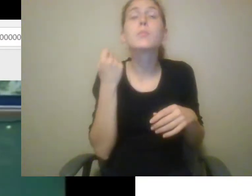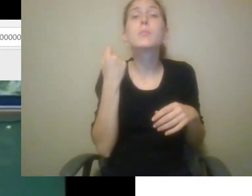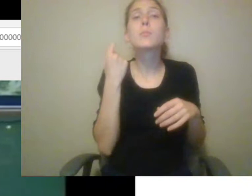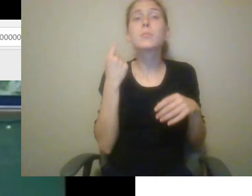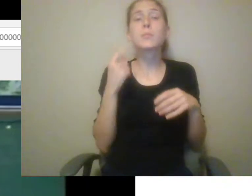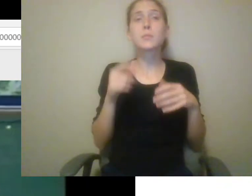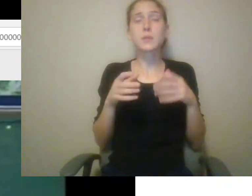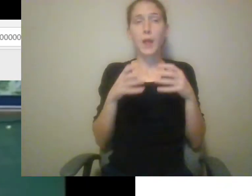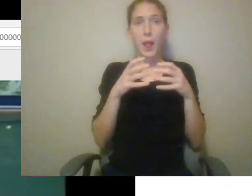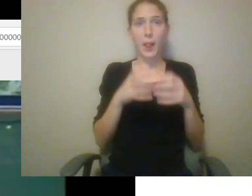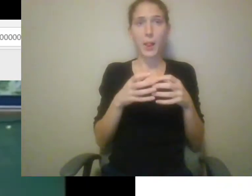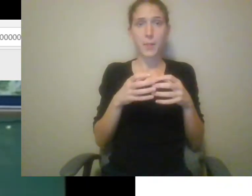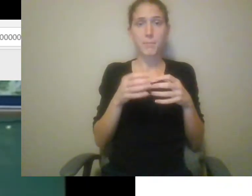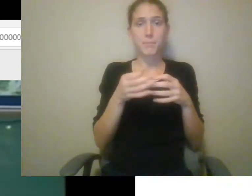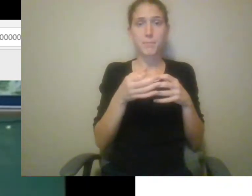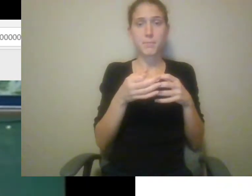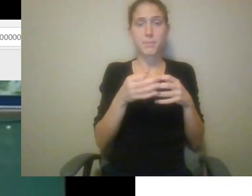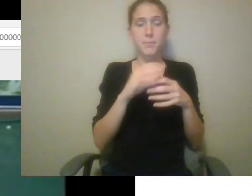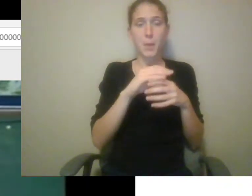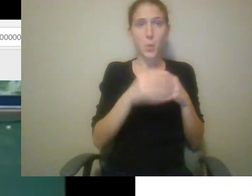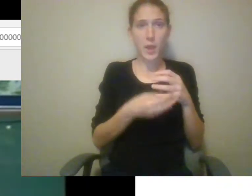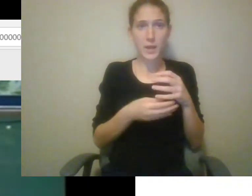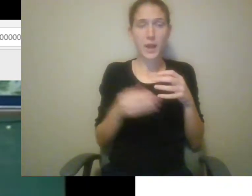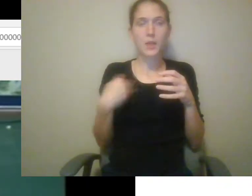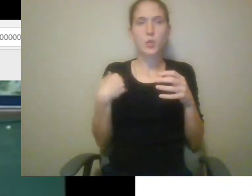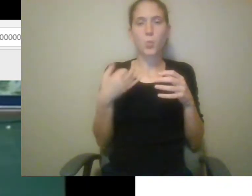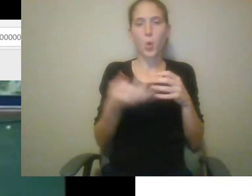can be opened